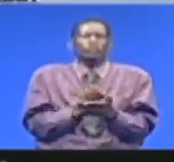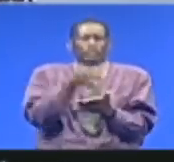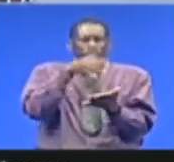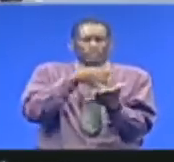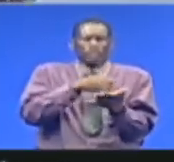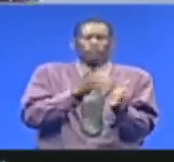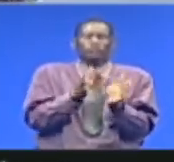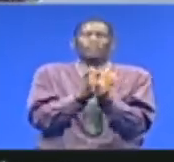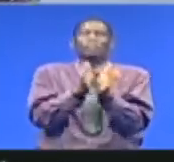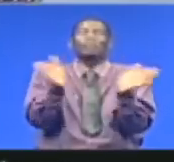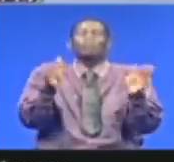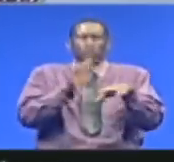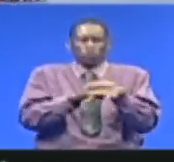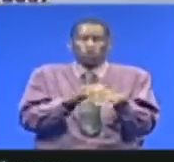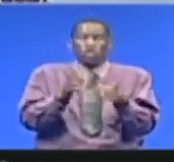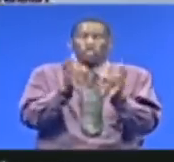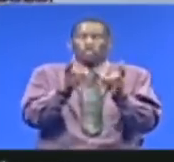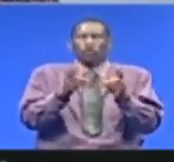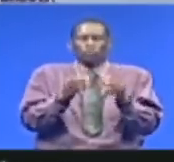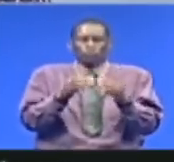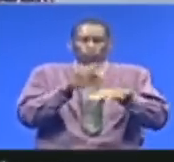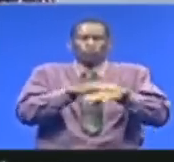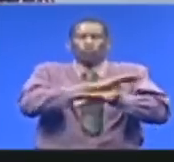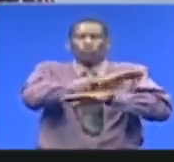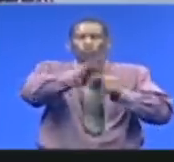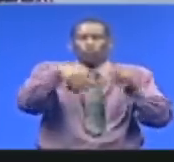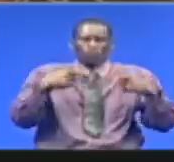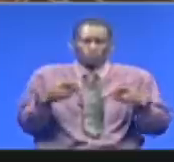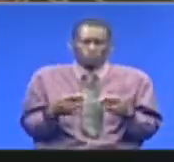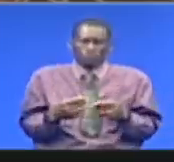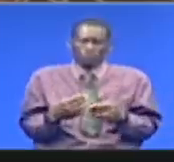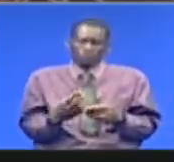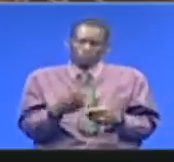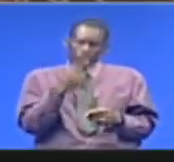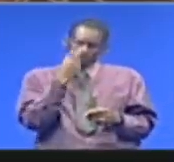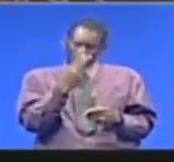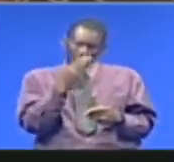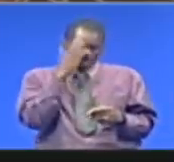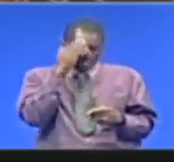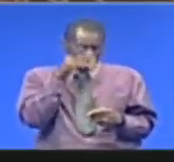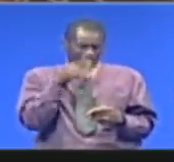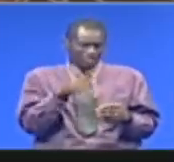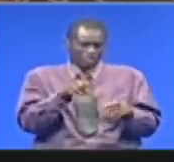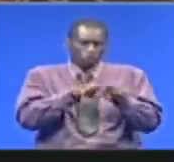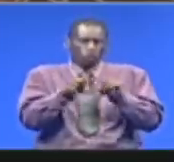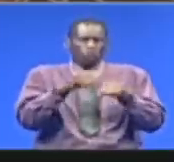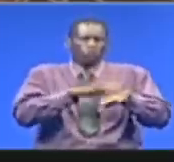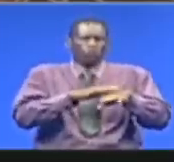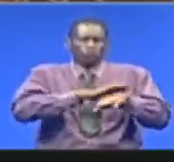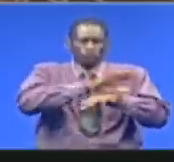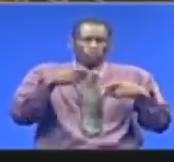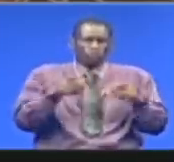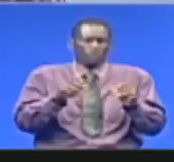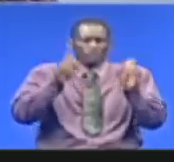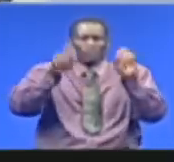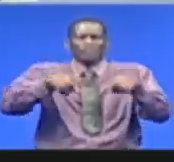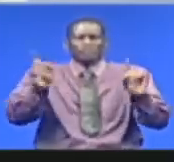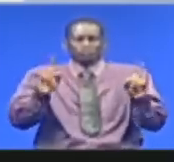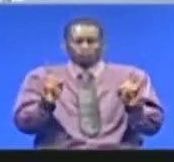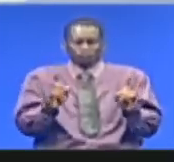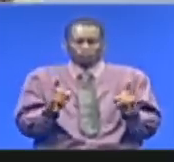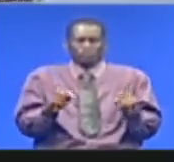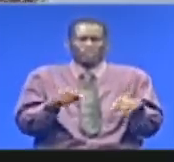public good, the common good of everyone. Do you reckon this covers the common good of everyone? No, I'm saying not necessarily, because again, when